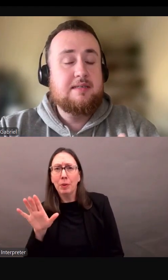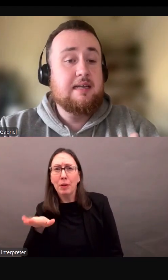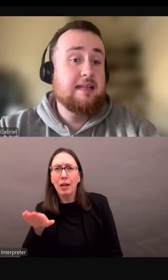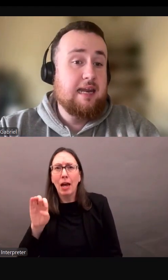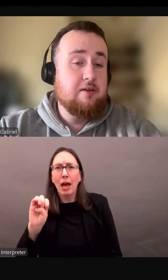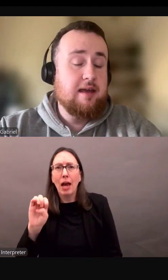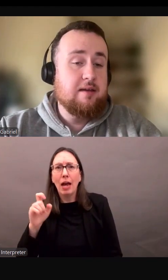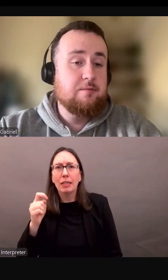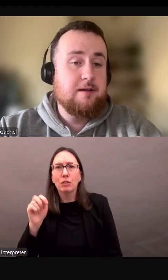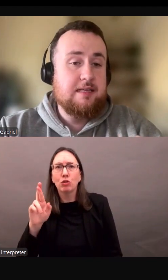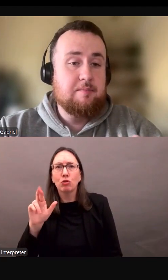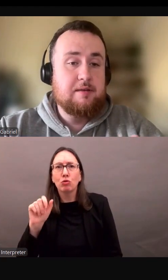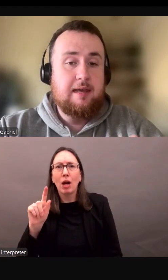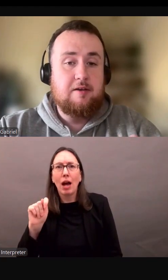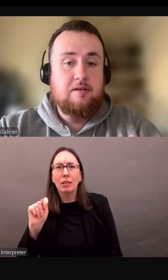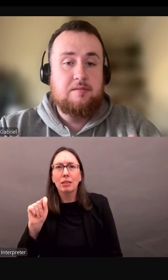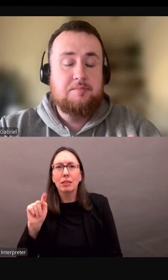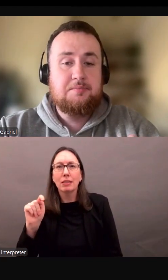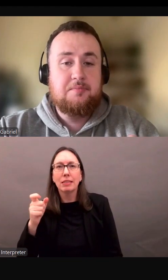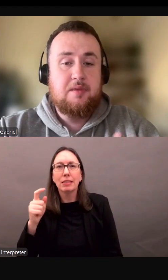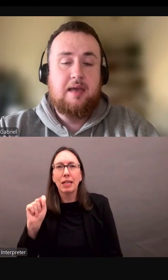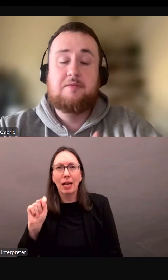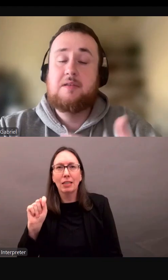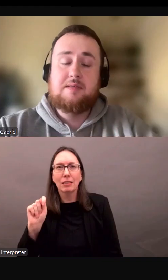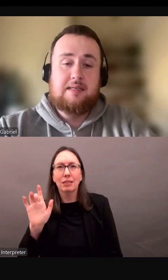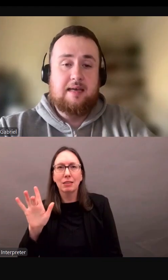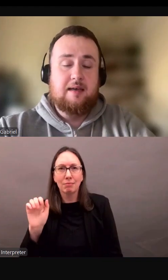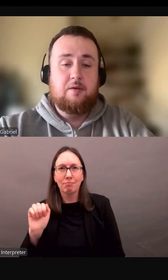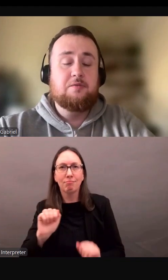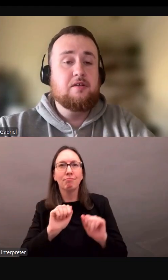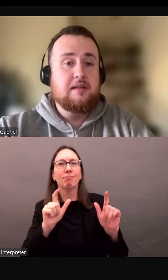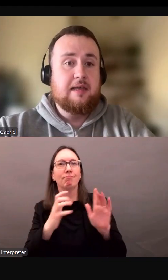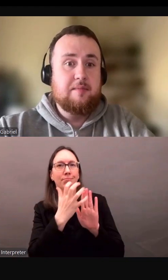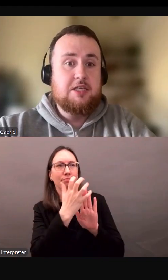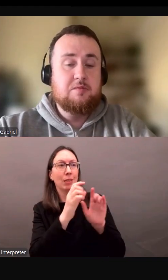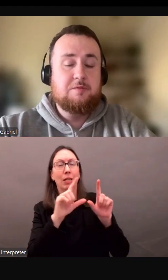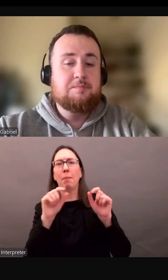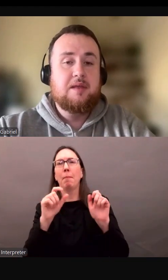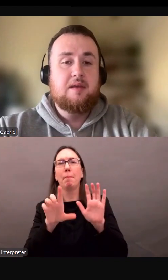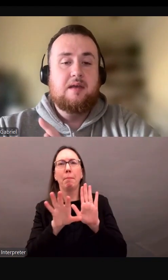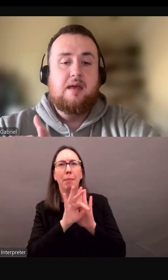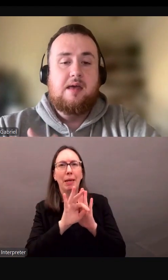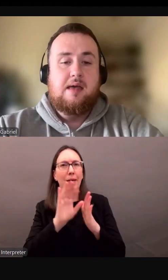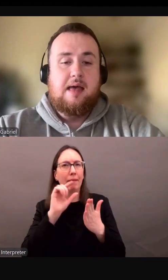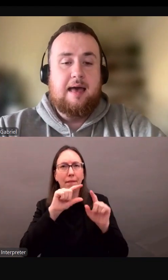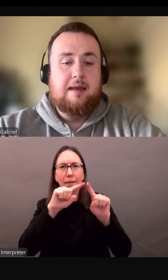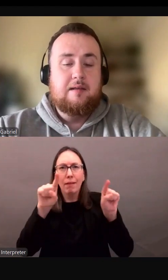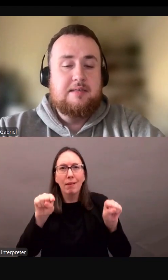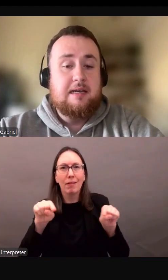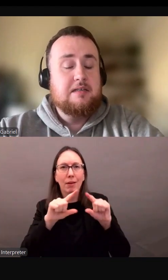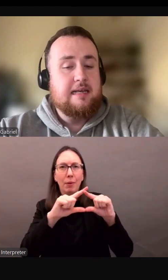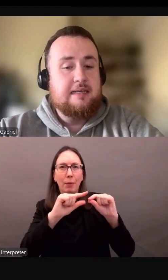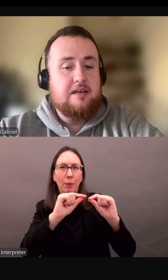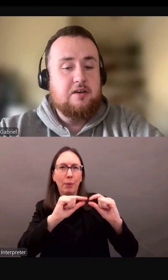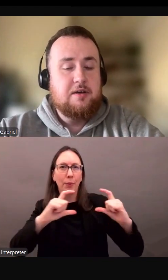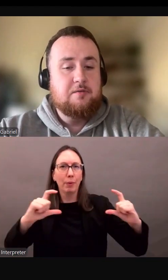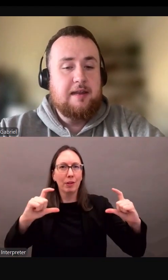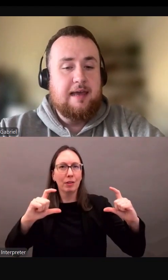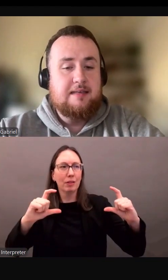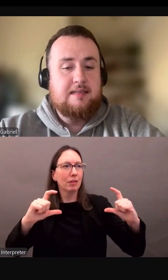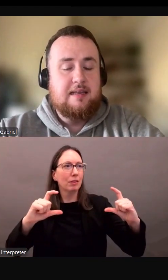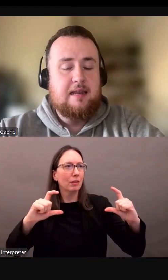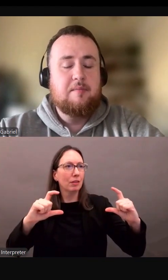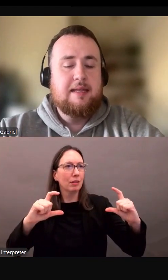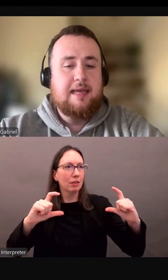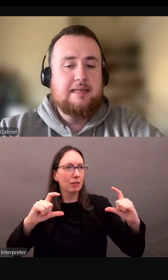we'll select an area. For example, here, if this was a full image, and it'll say start looking for